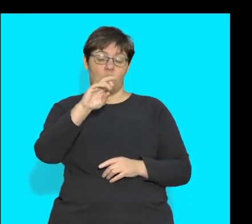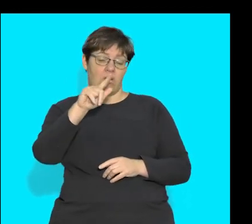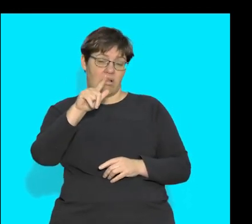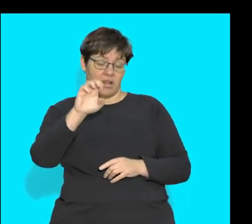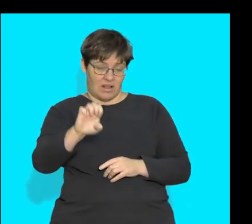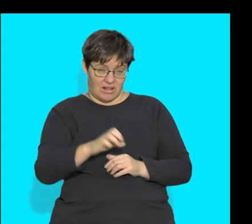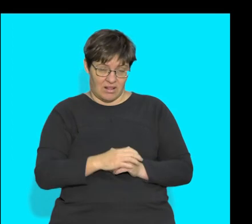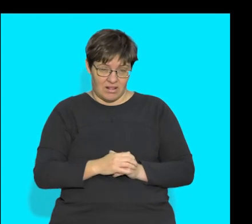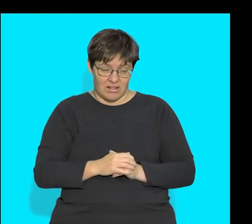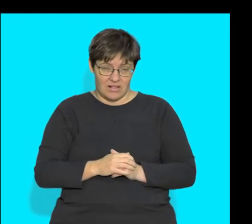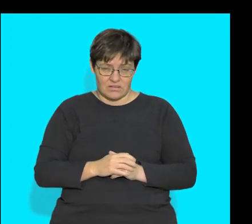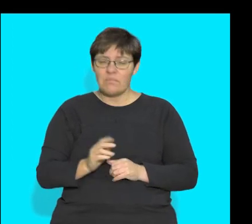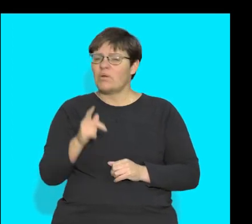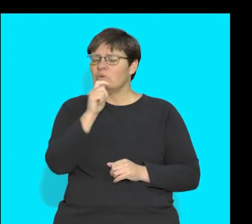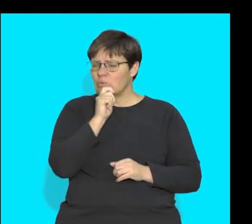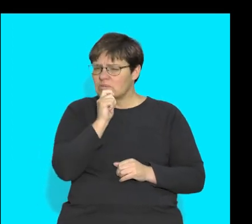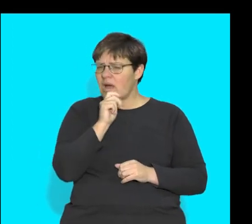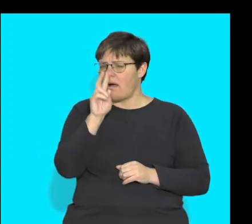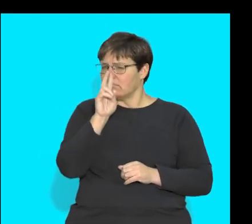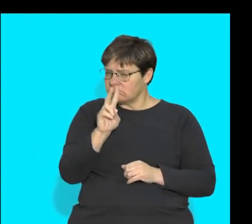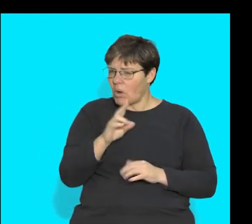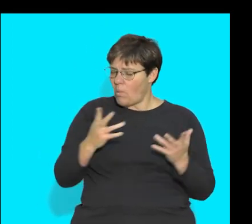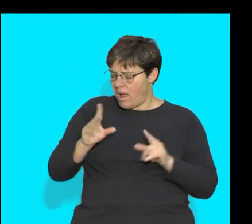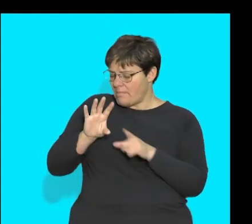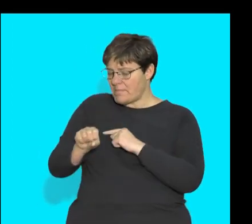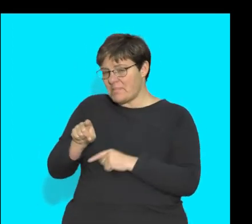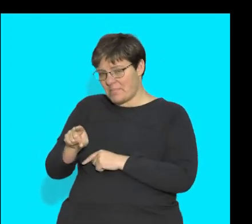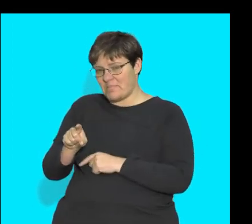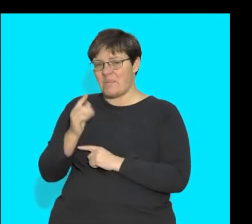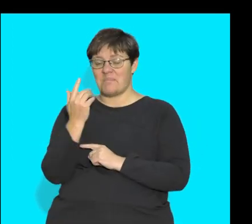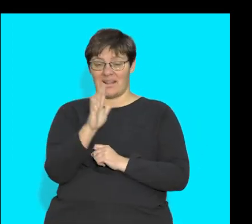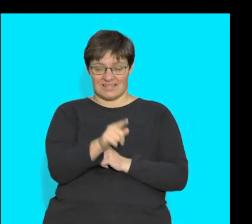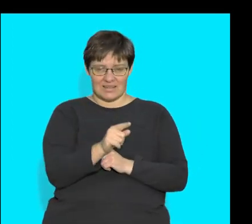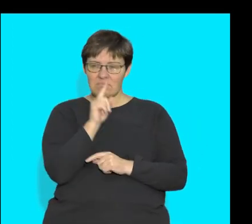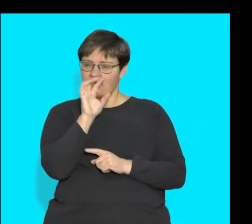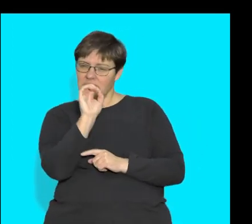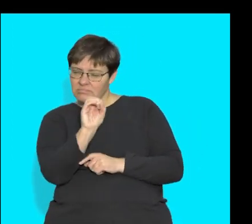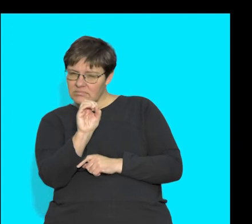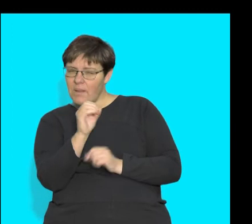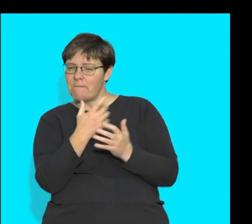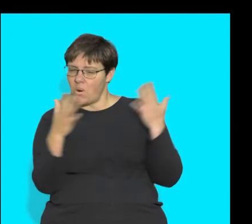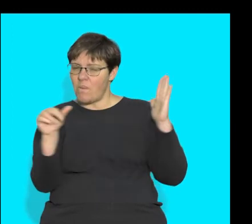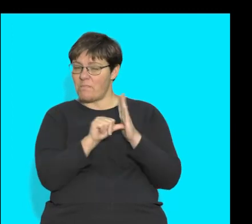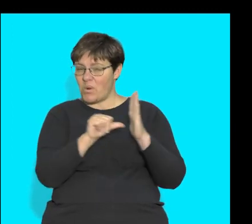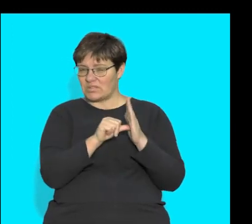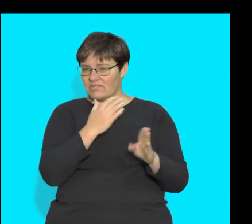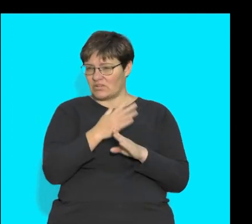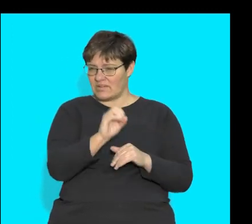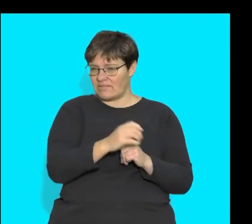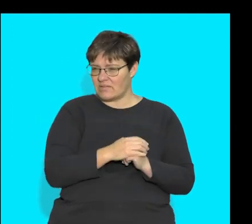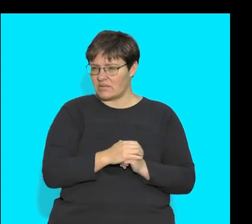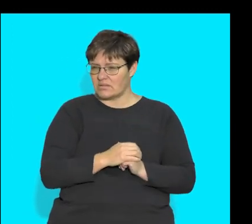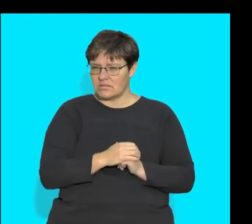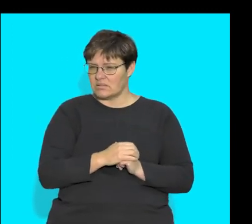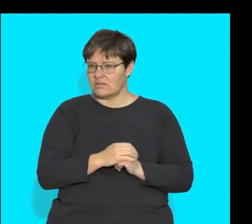the name. And remember, vacuole, usually I'm going to look in the plant cell because that's where it's going to have a far more important